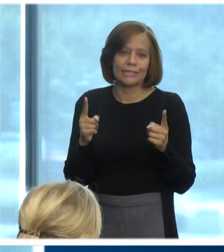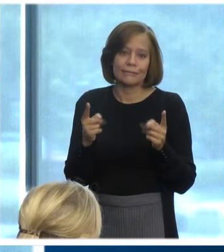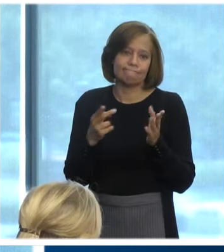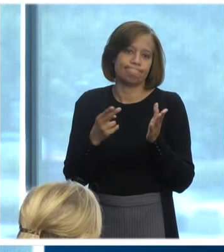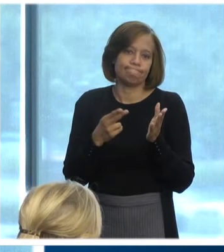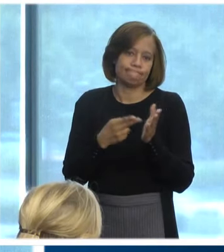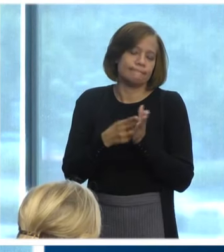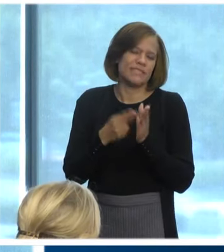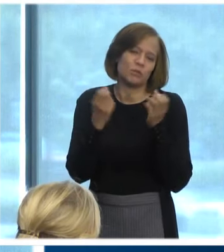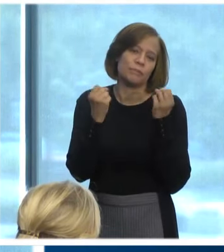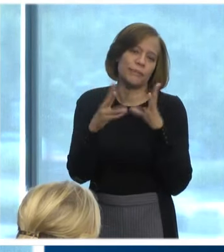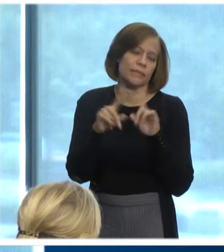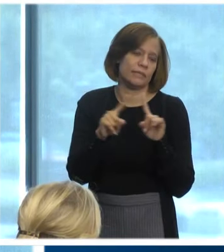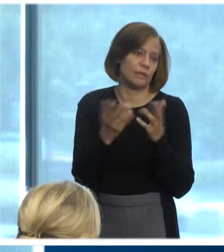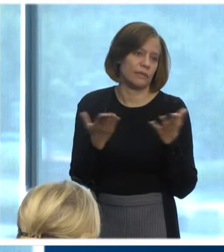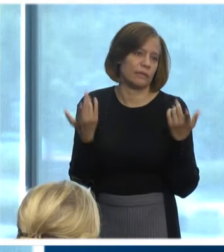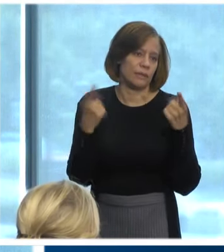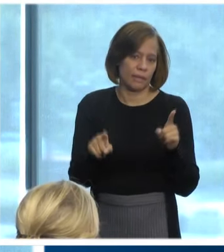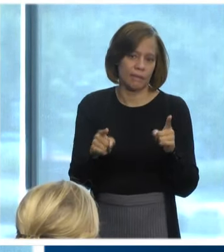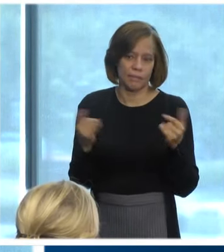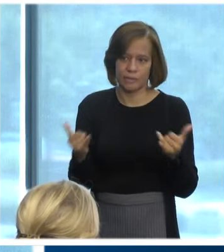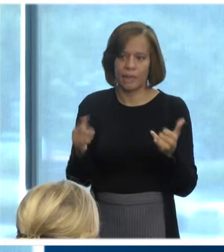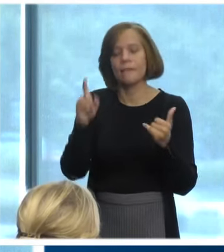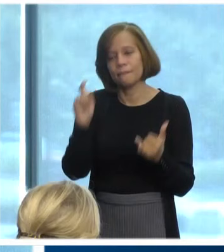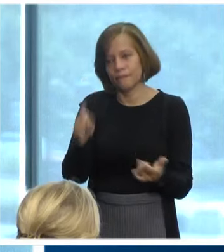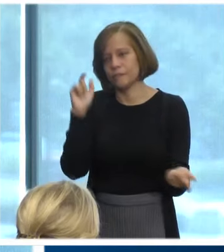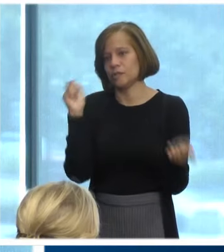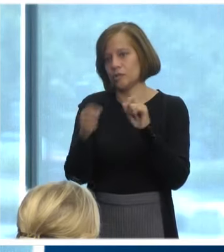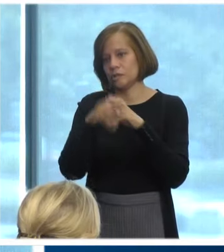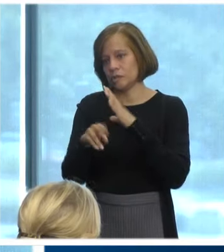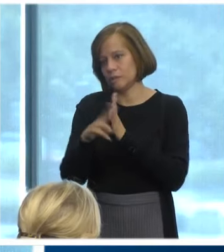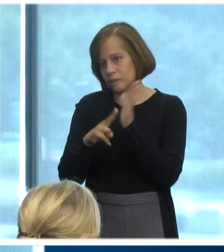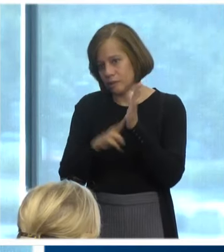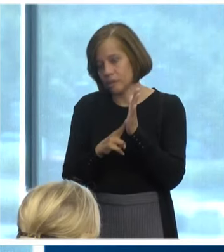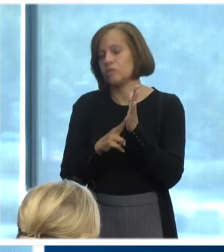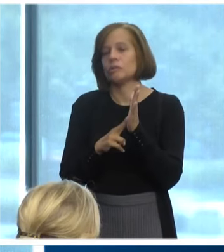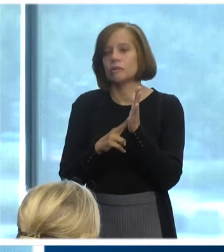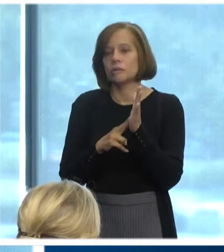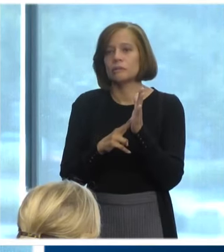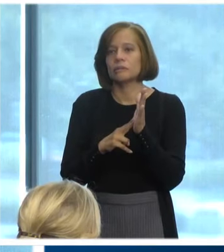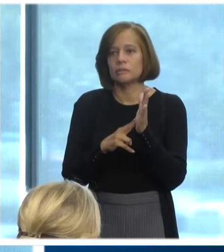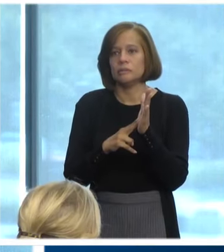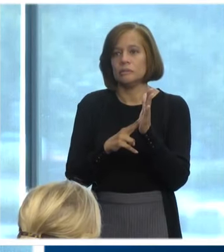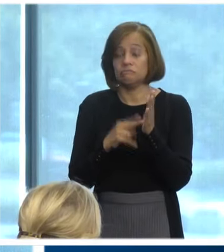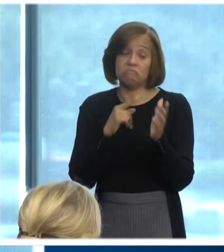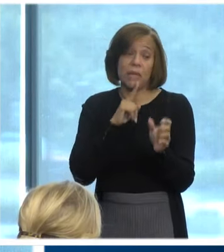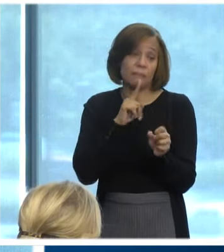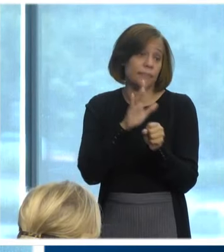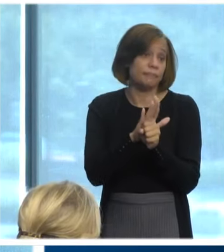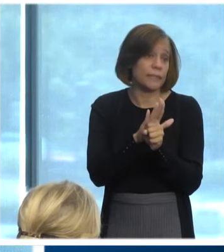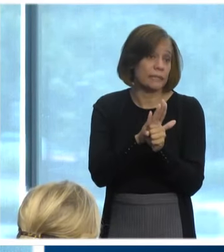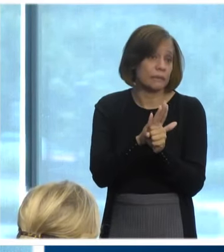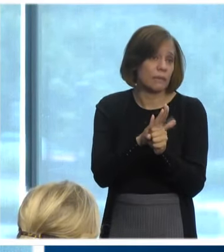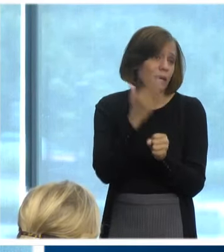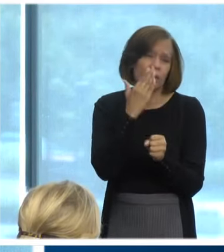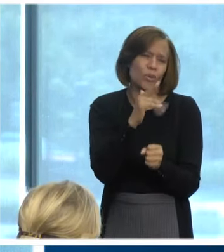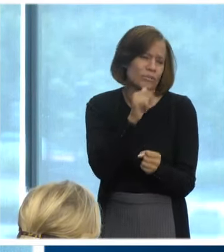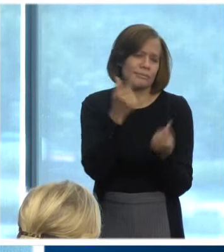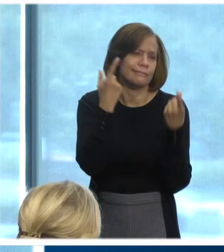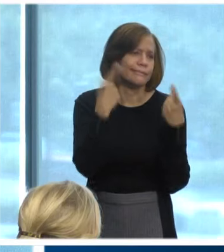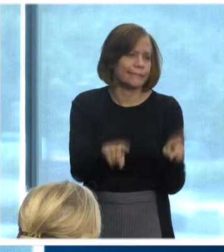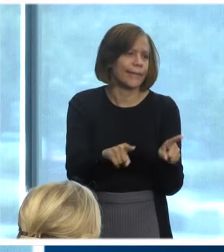many things that we've talked about here today that have to change in that contract. And so I'm committed to this and know that it's not going to